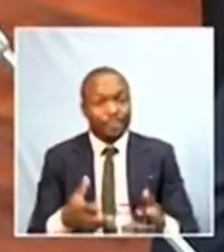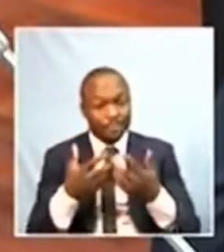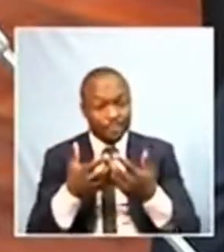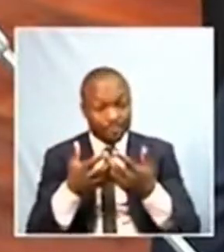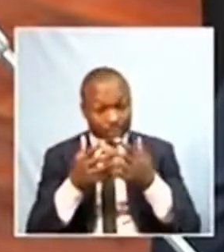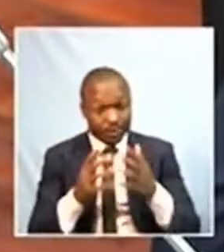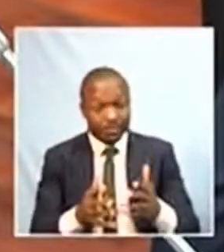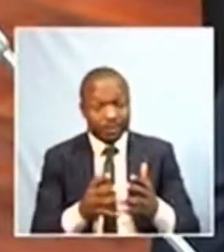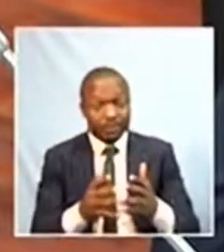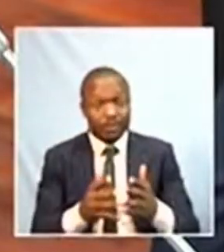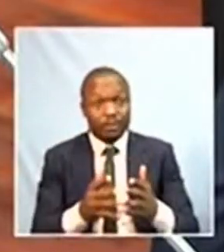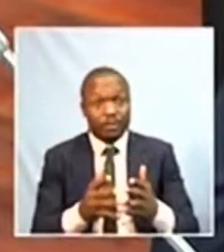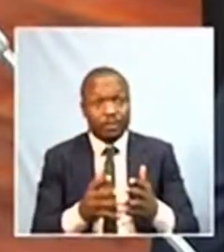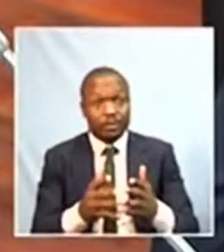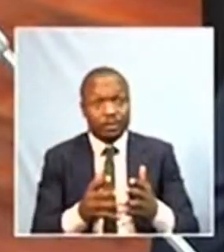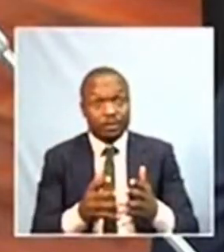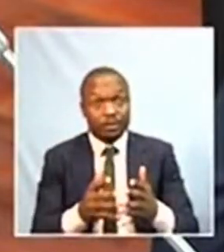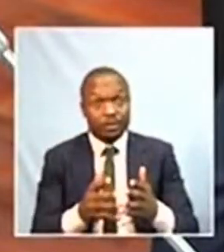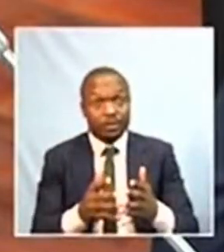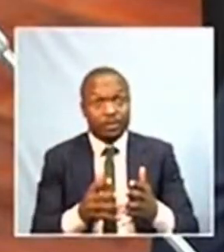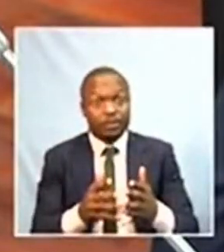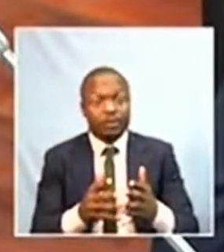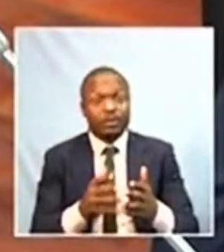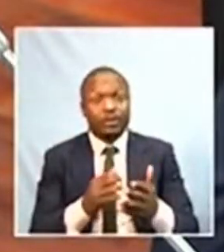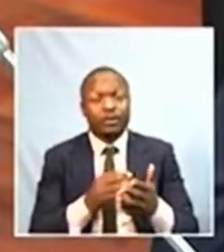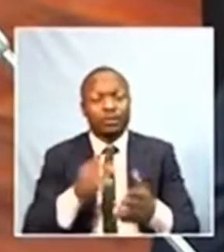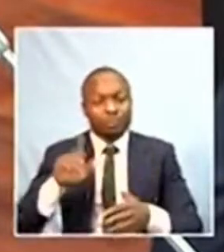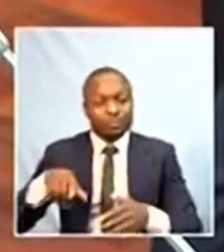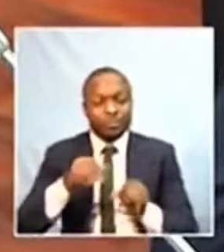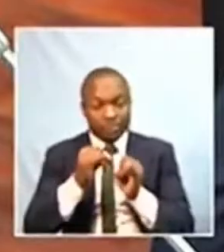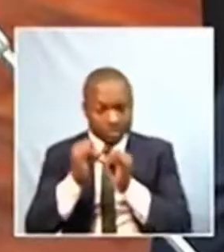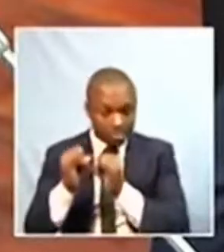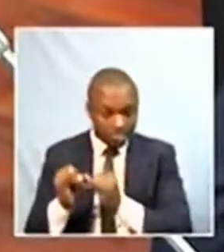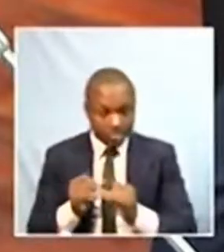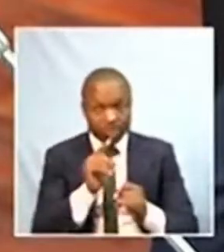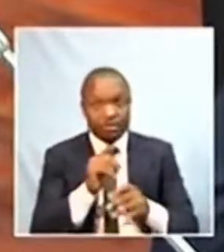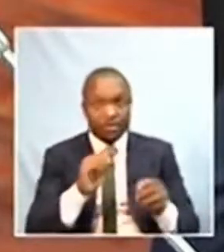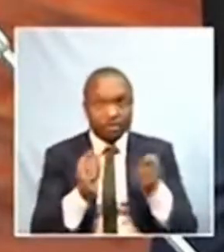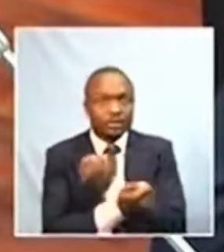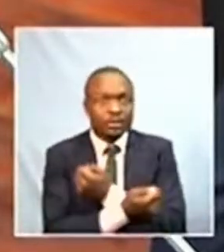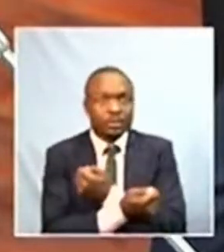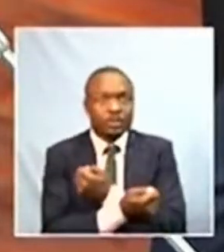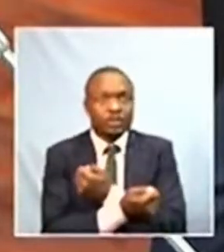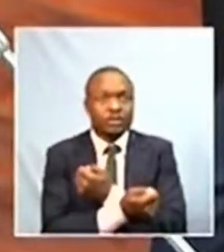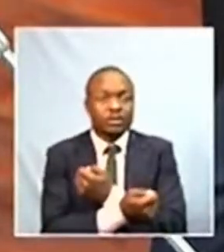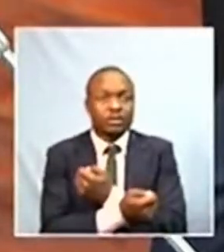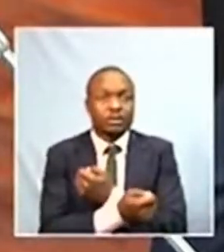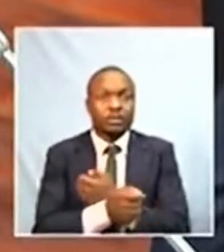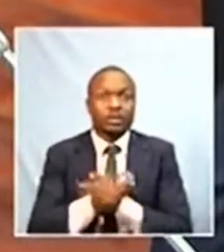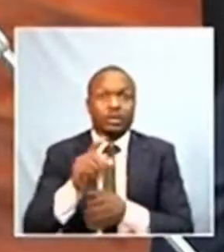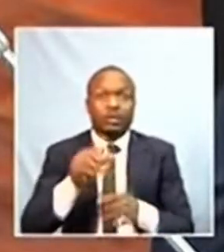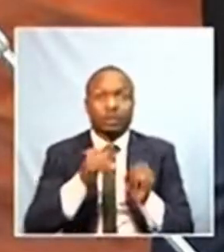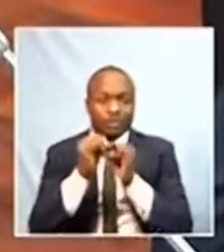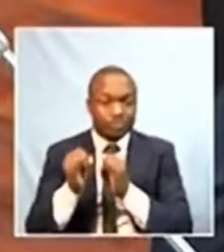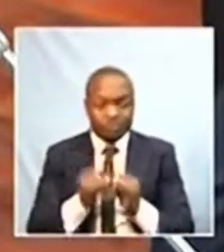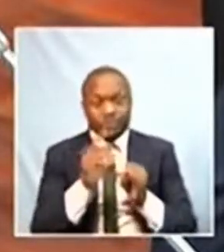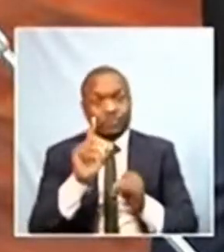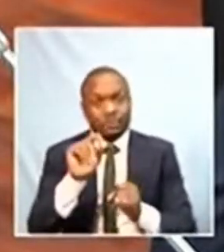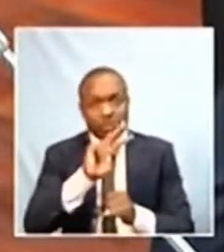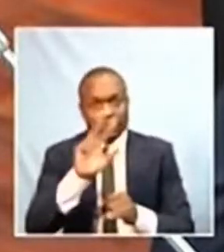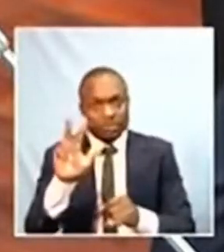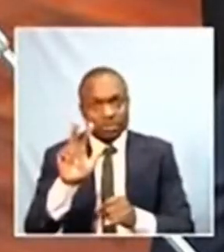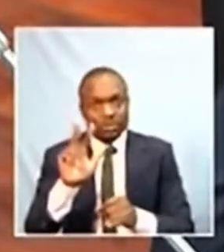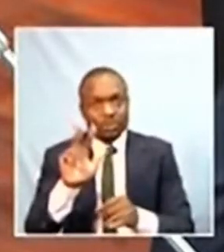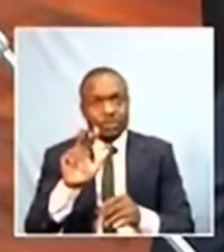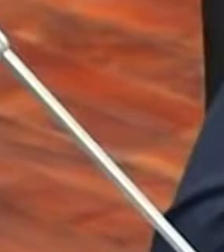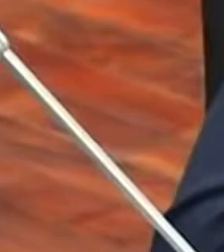engineer delayed to implement quickly. And then that change was implemented in 2023. And when the change was implemented